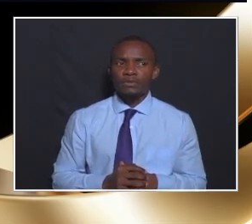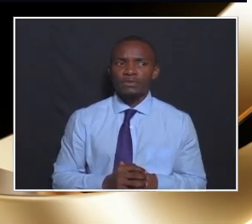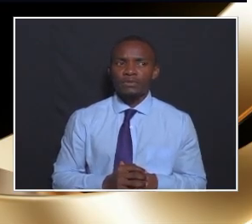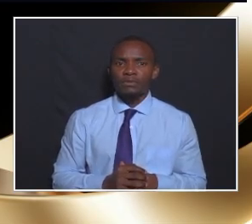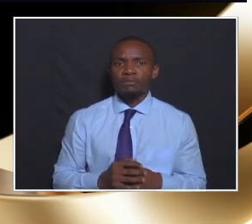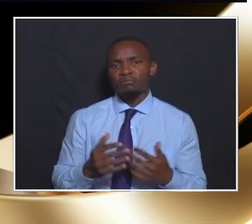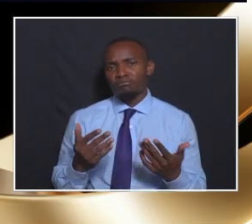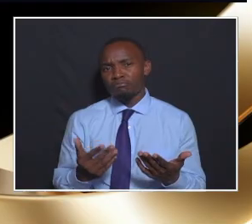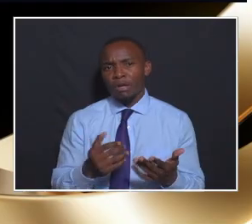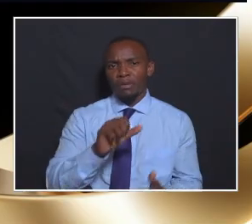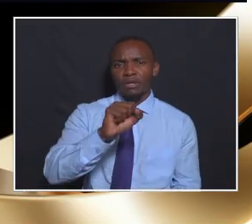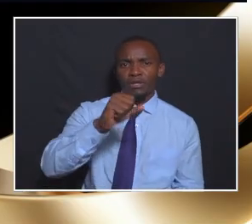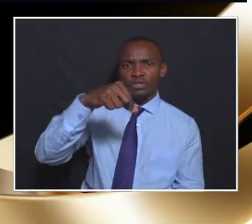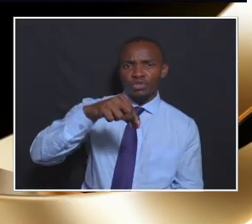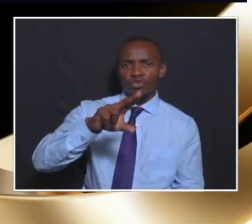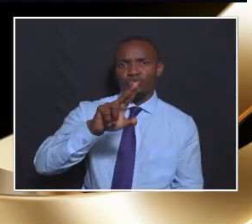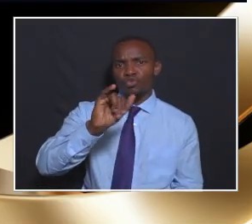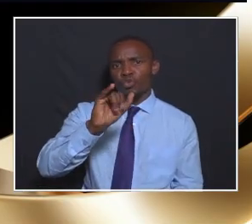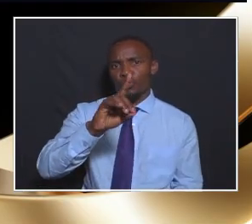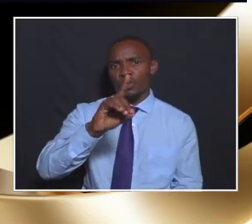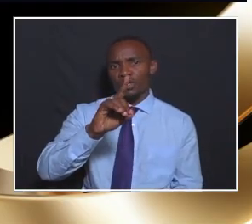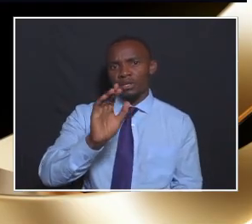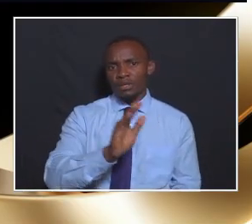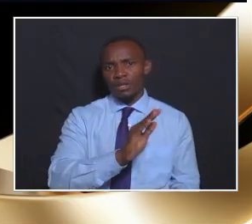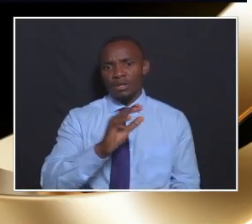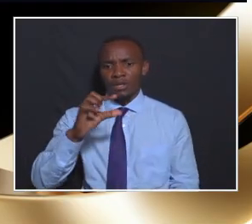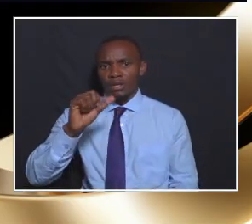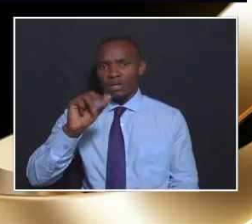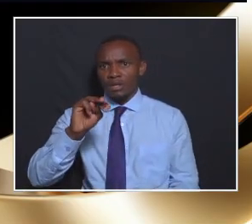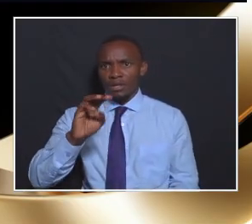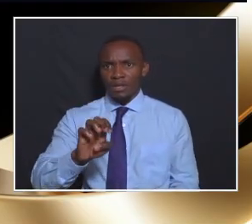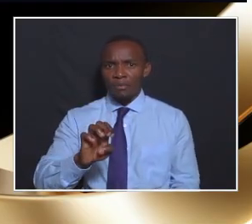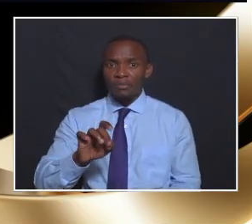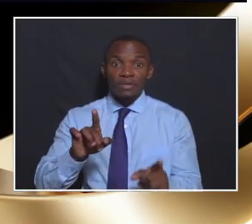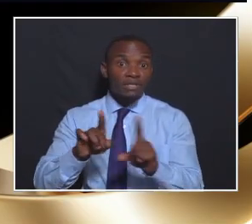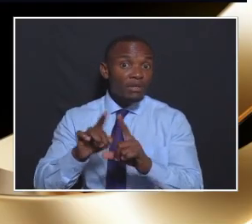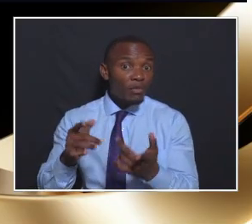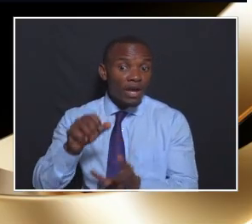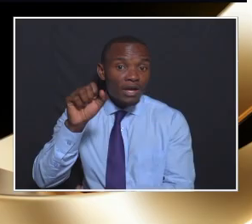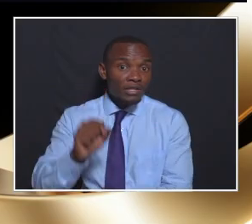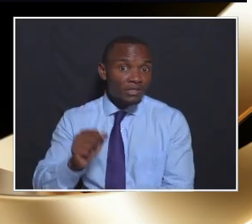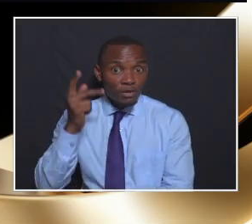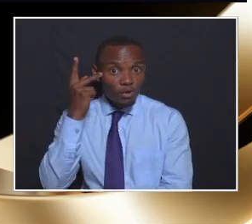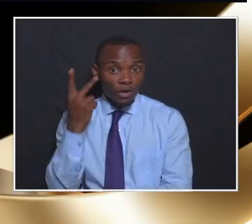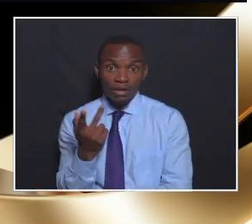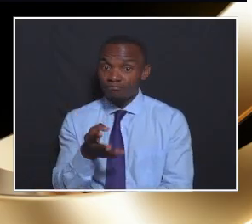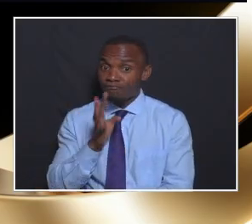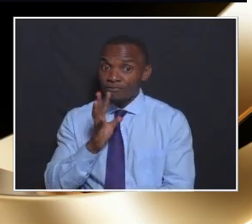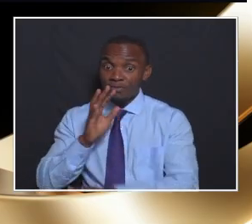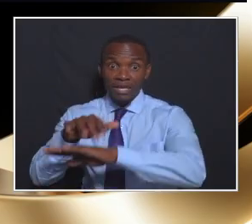Squid Game. Also where? South Korea. Were they speaking English? No, it was